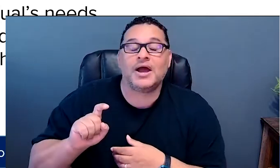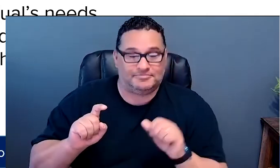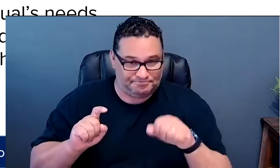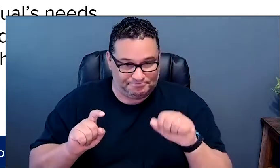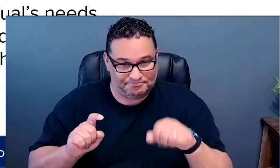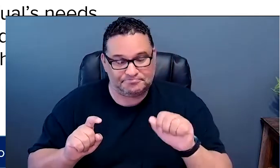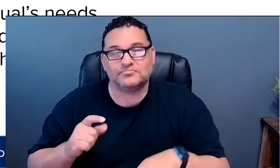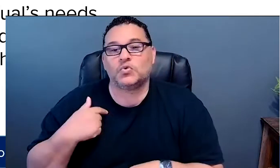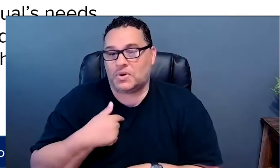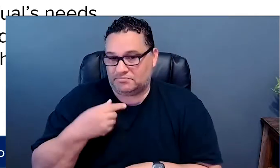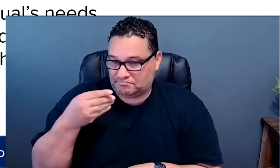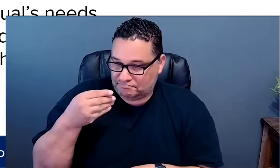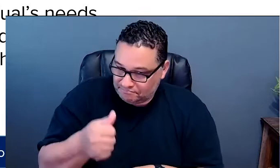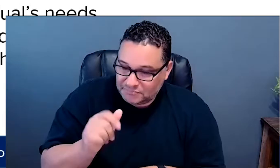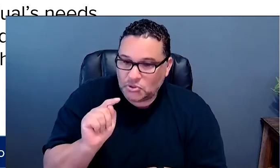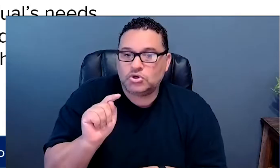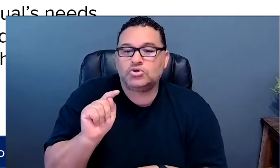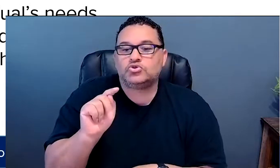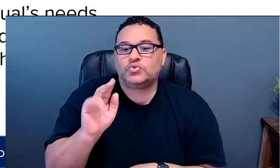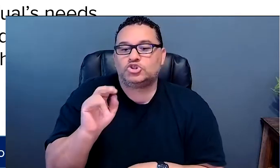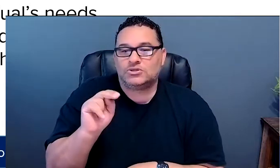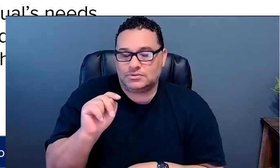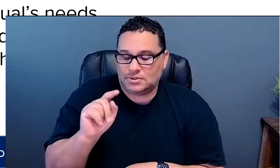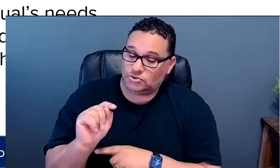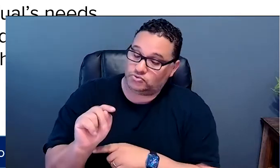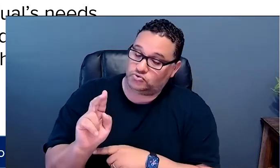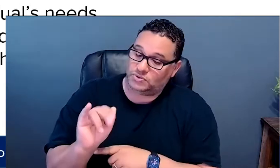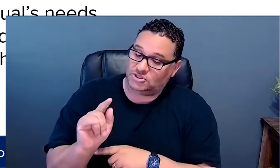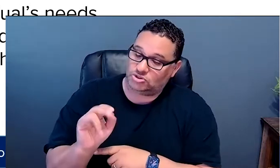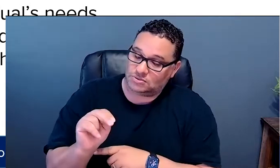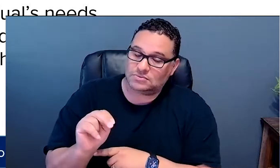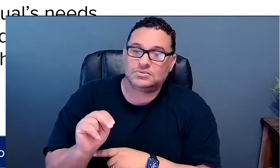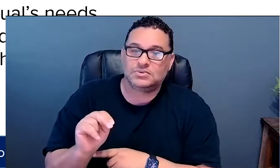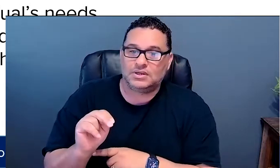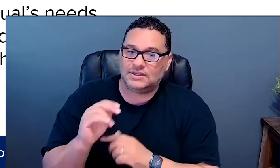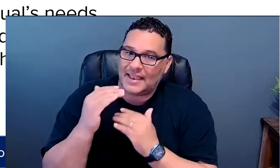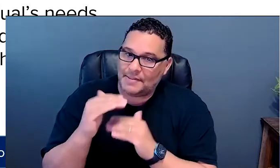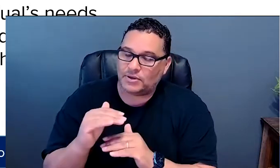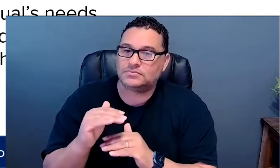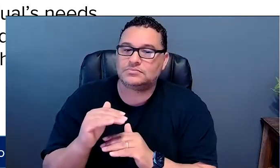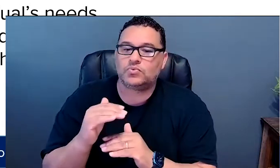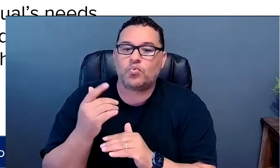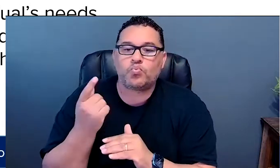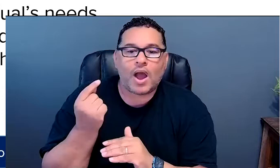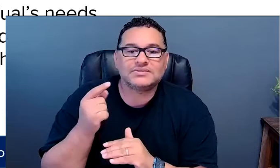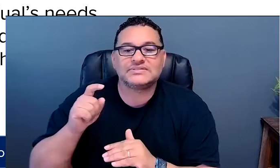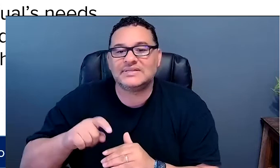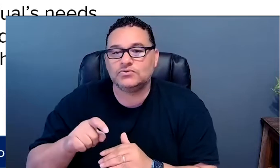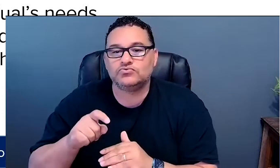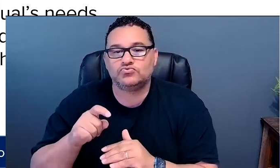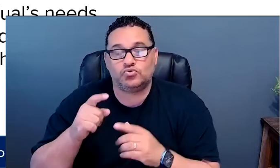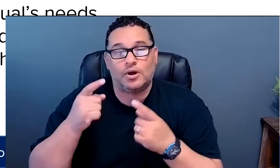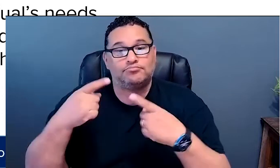limit that tuition to what's needed to reach your goal. If your goal does